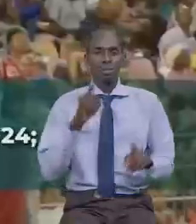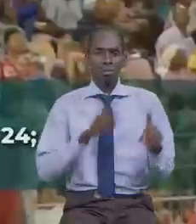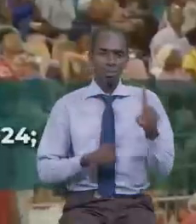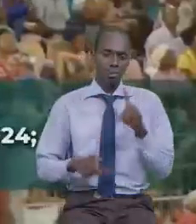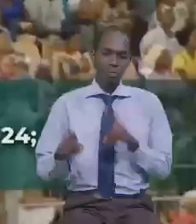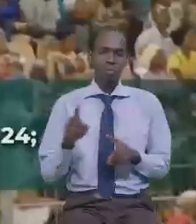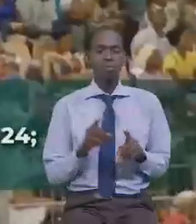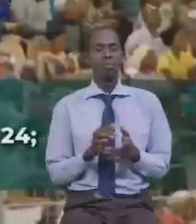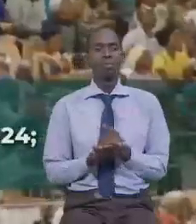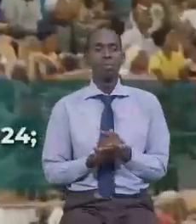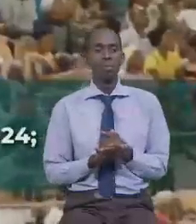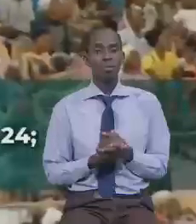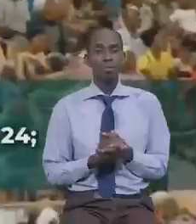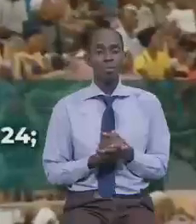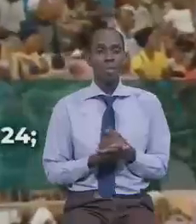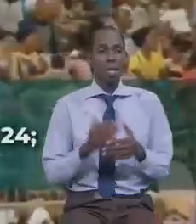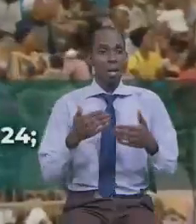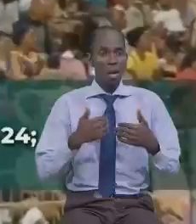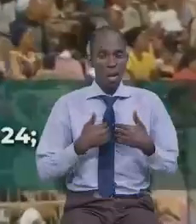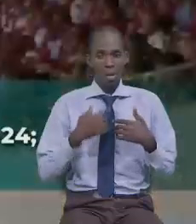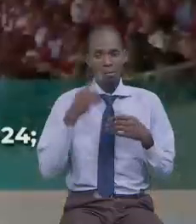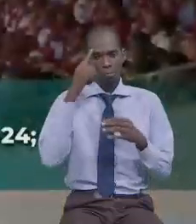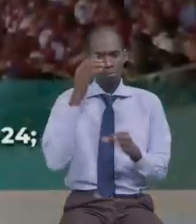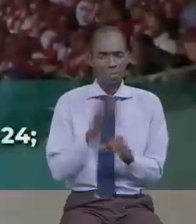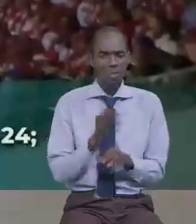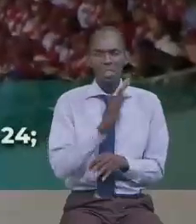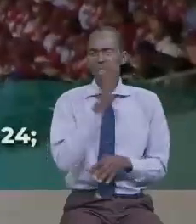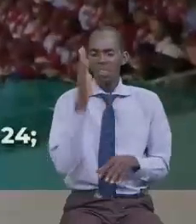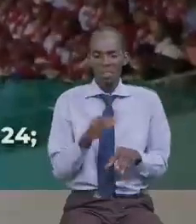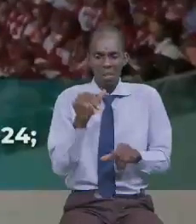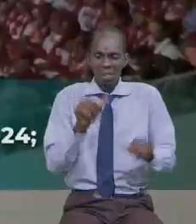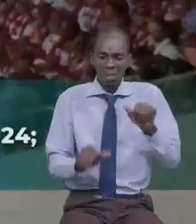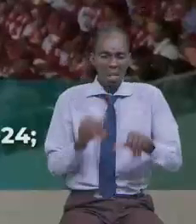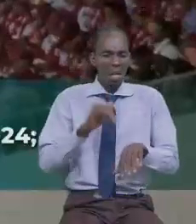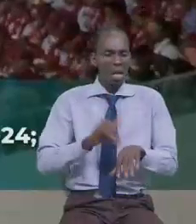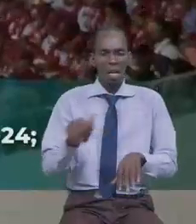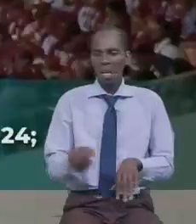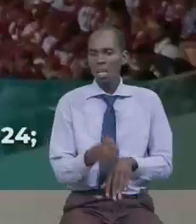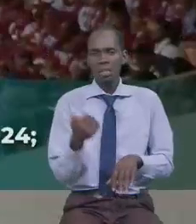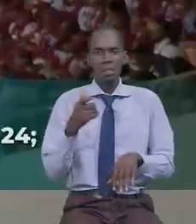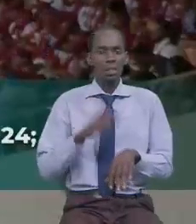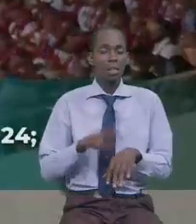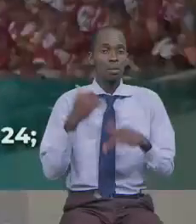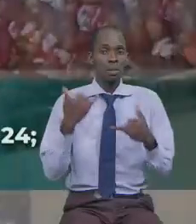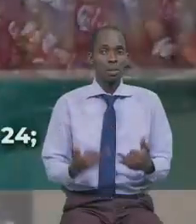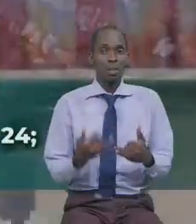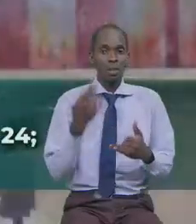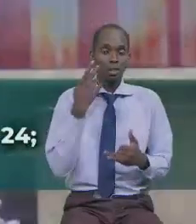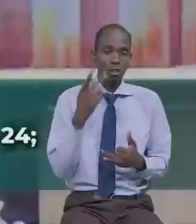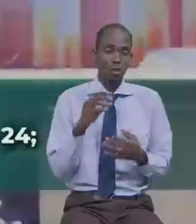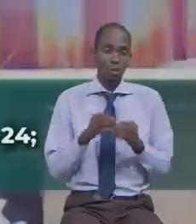faith, never wavering, at any time. Look at number three here. Number three, fear